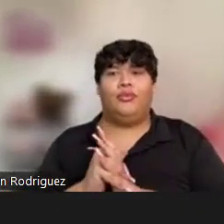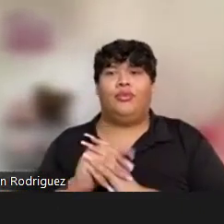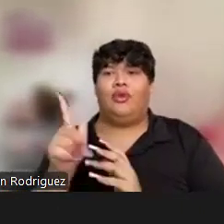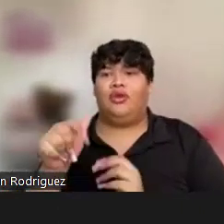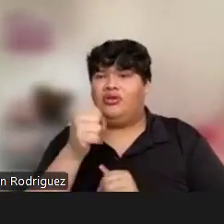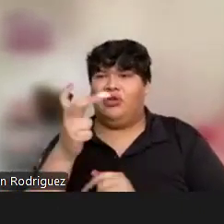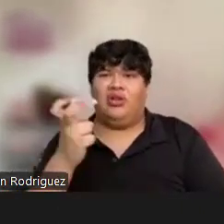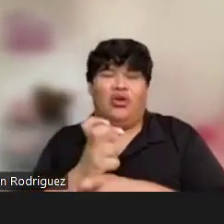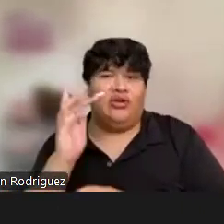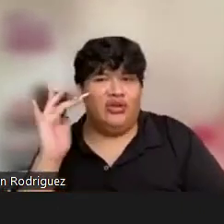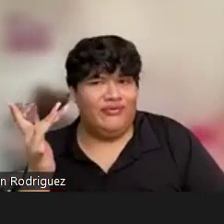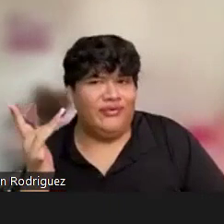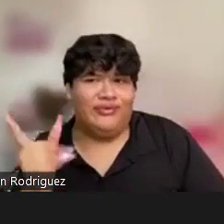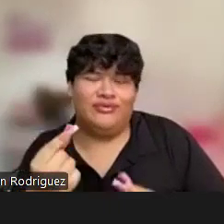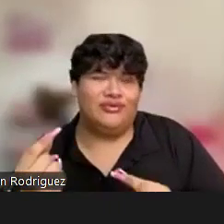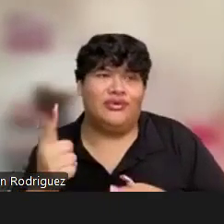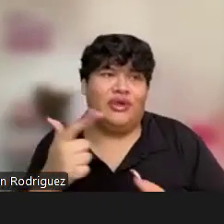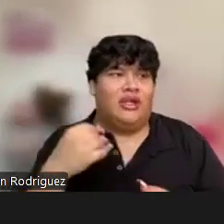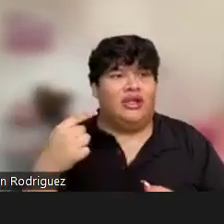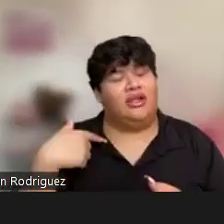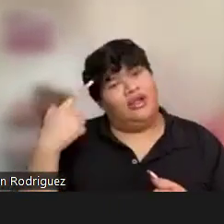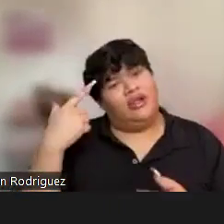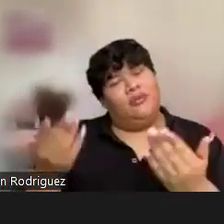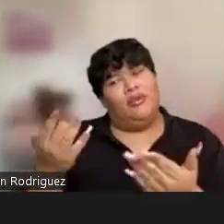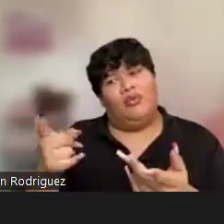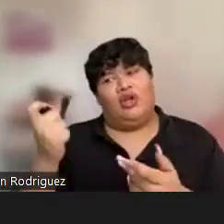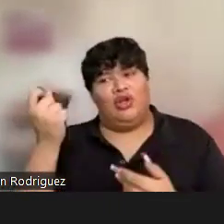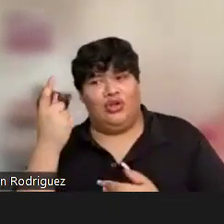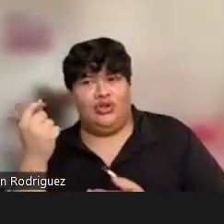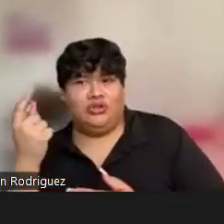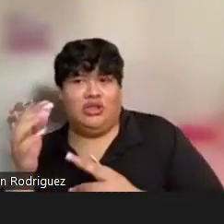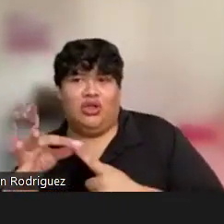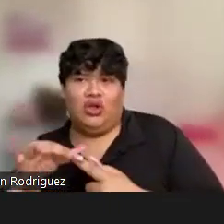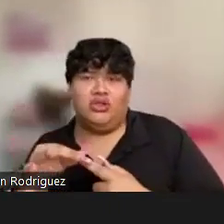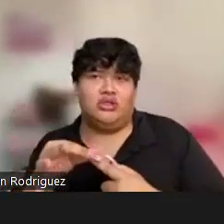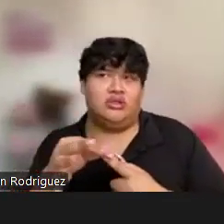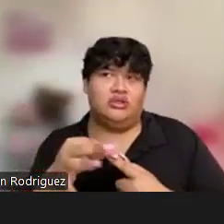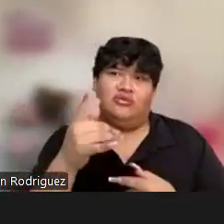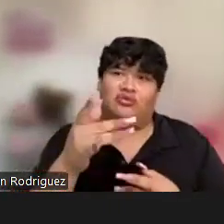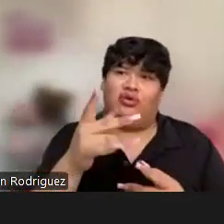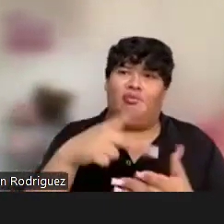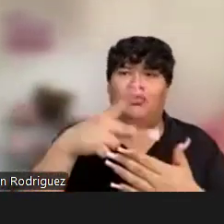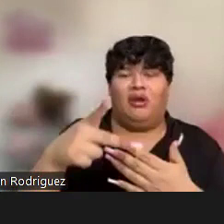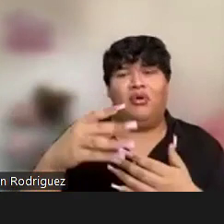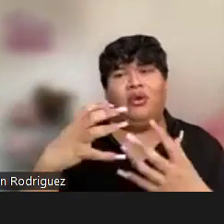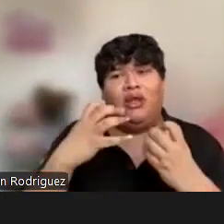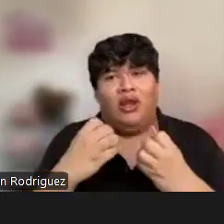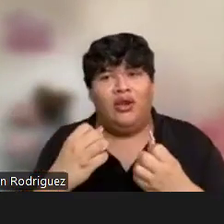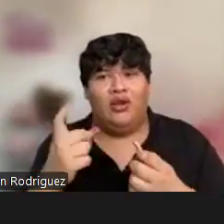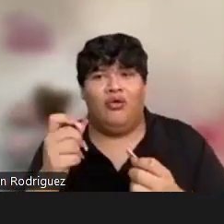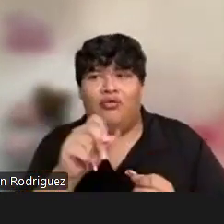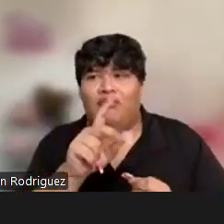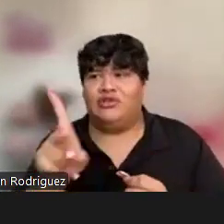that difficult to do. I think we have to understand the context of the primary care visit, the return